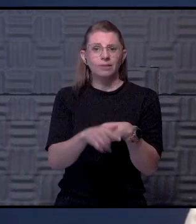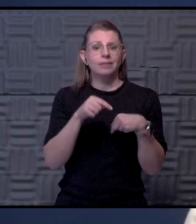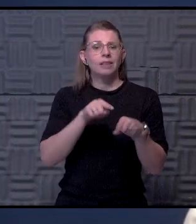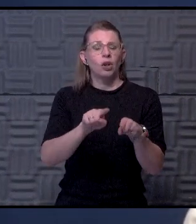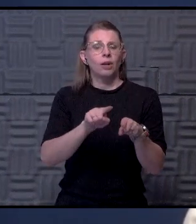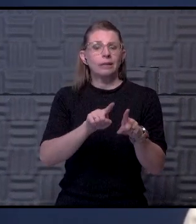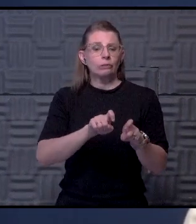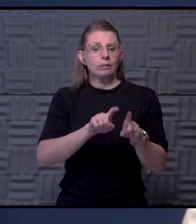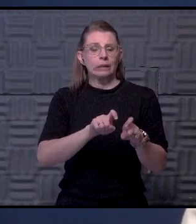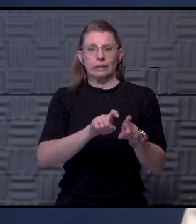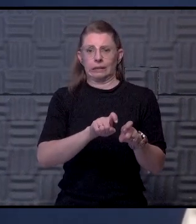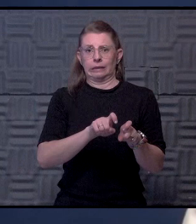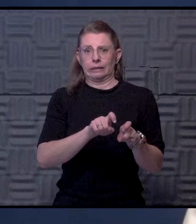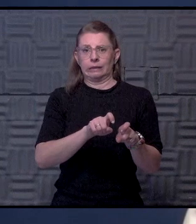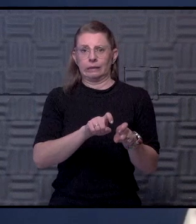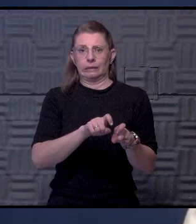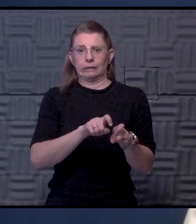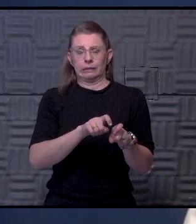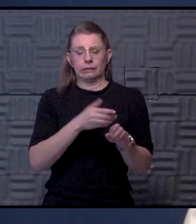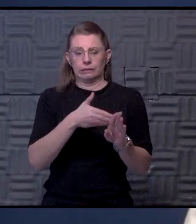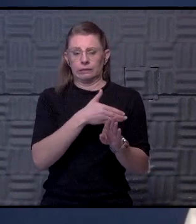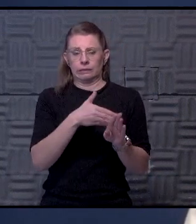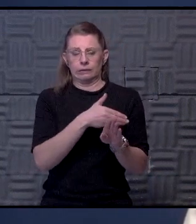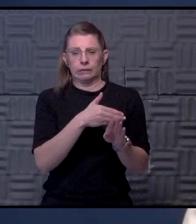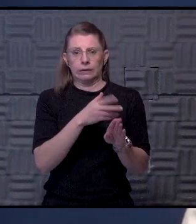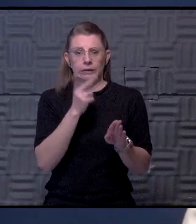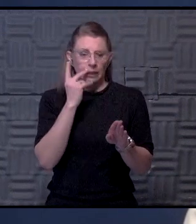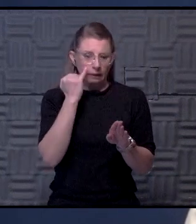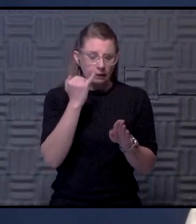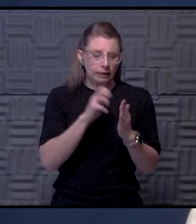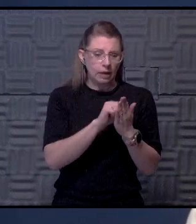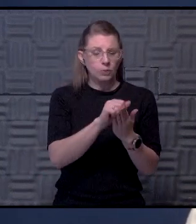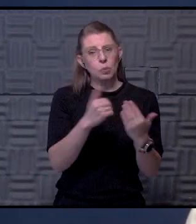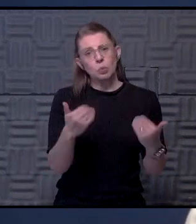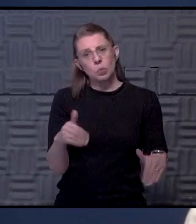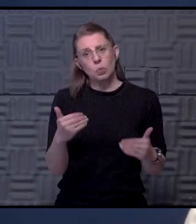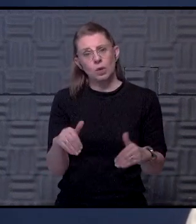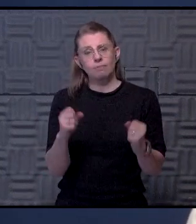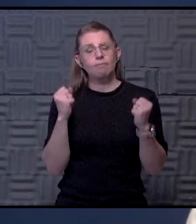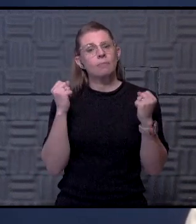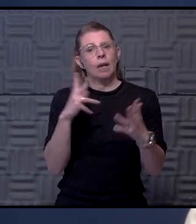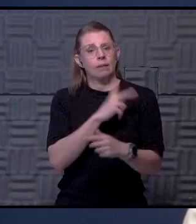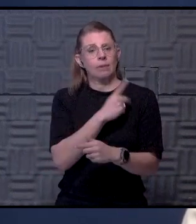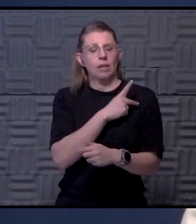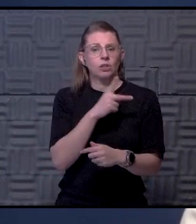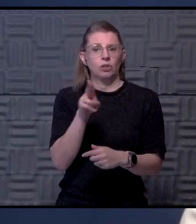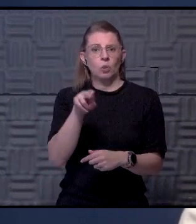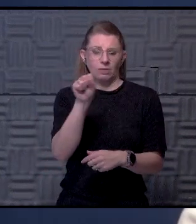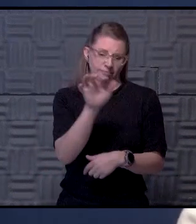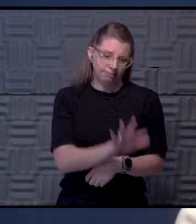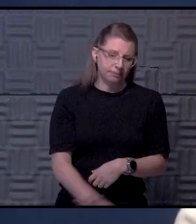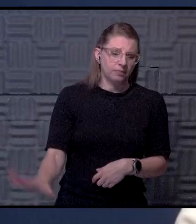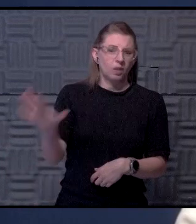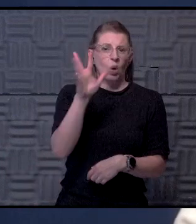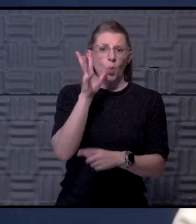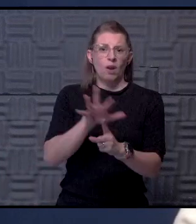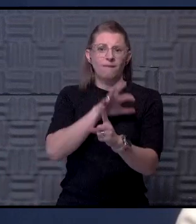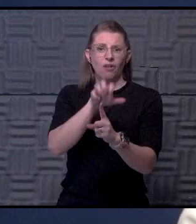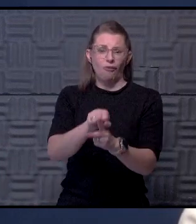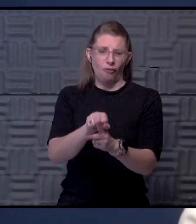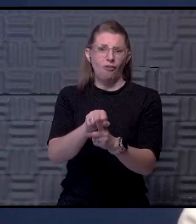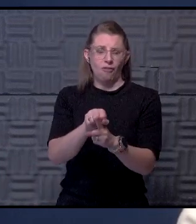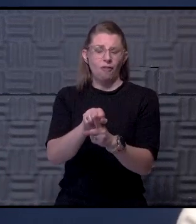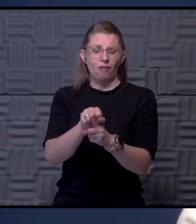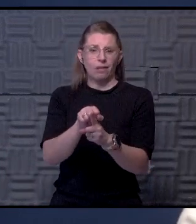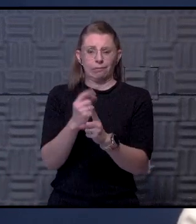a pretty significant number of patients across the entire nation that we would have caught in this last